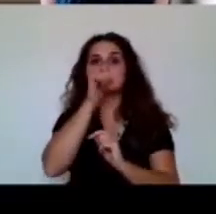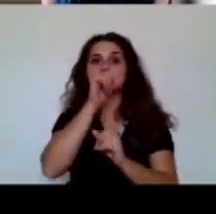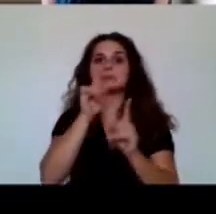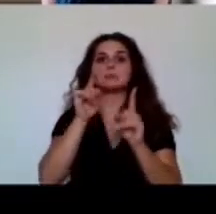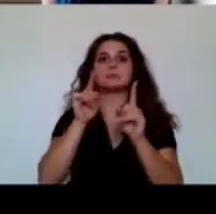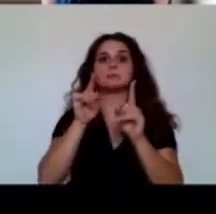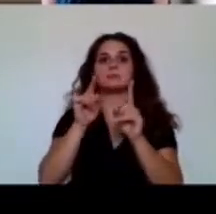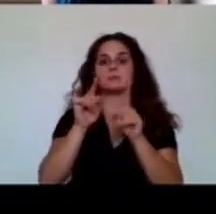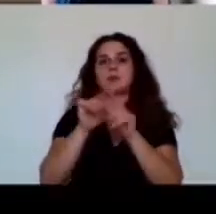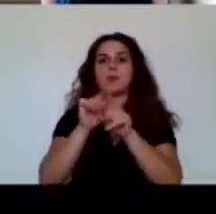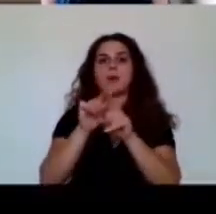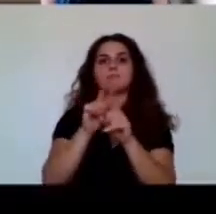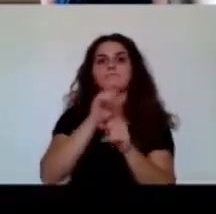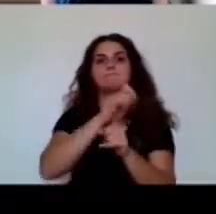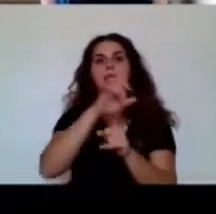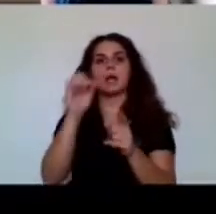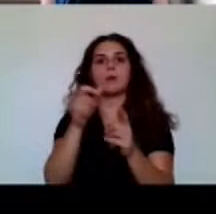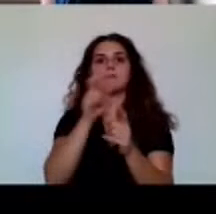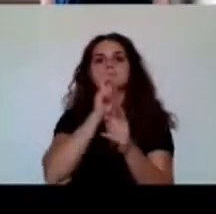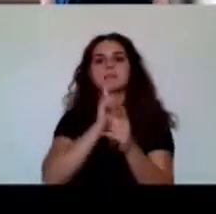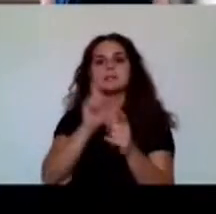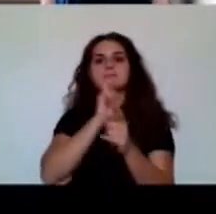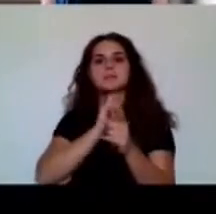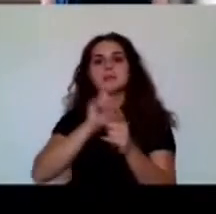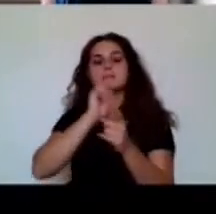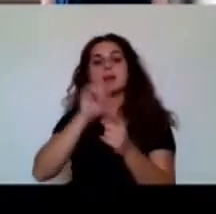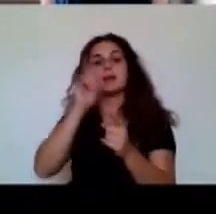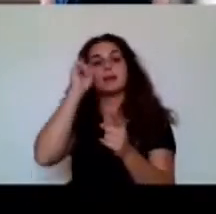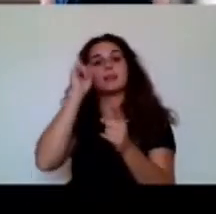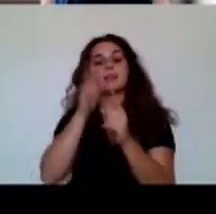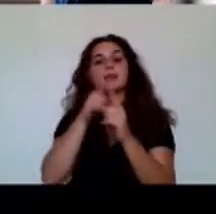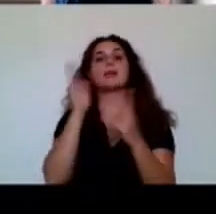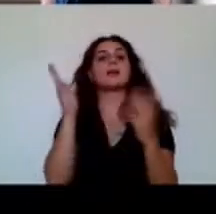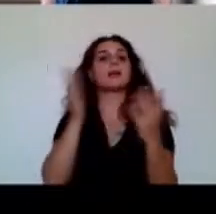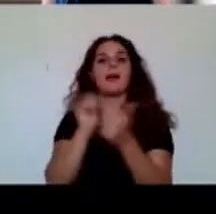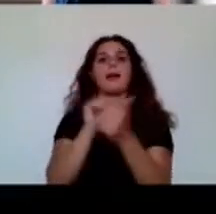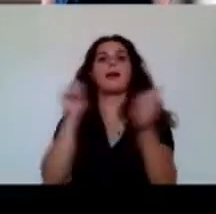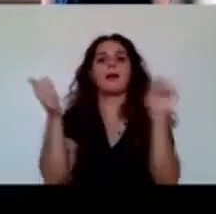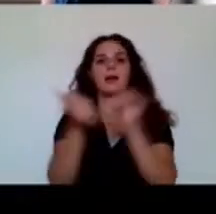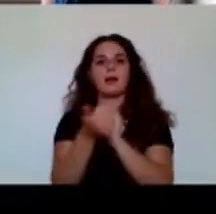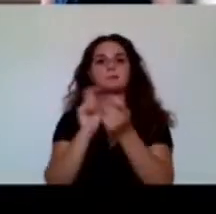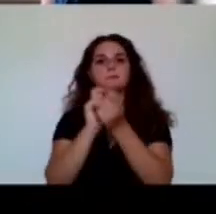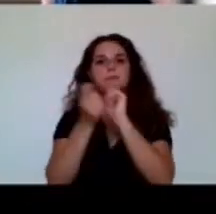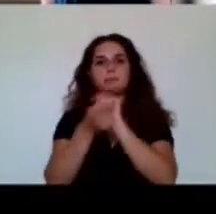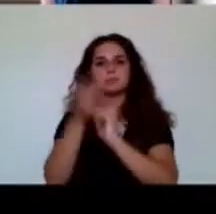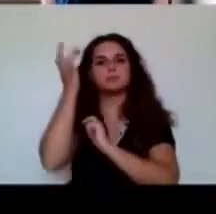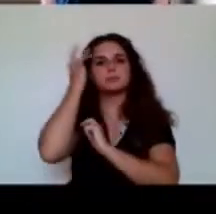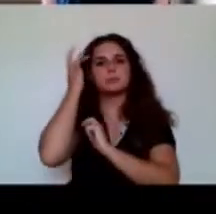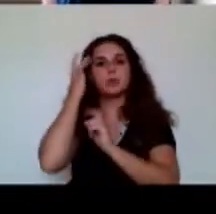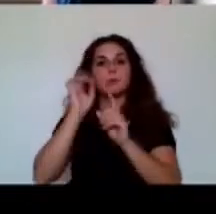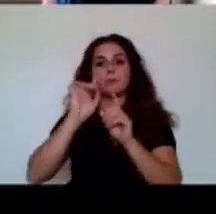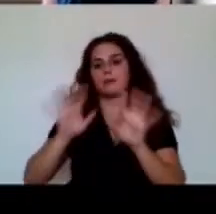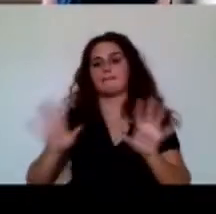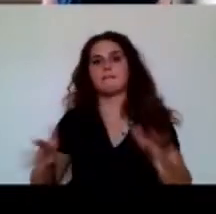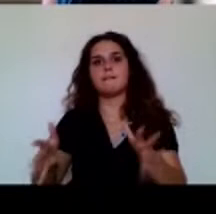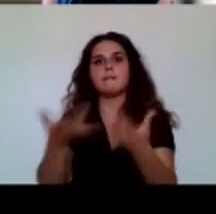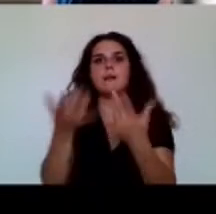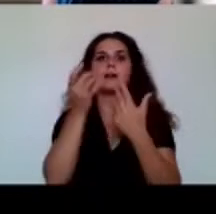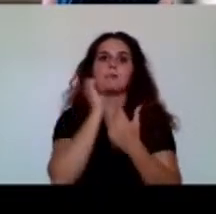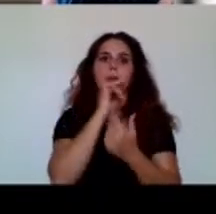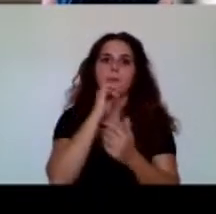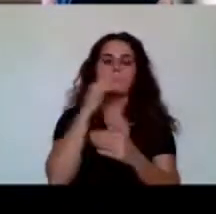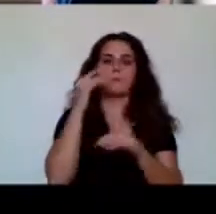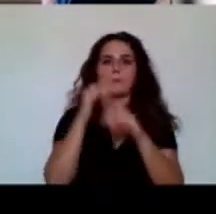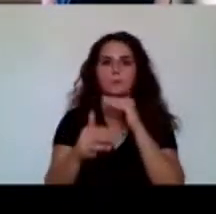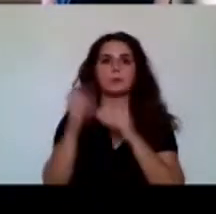carrying error signals actually leads to changes in the strength between these other inputs and outputs of the cerebellum.